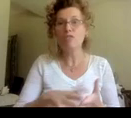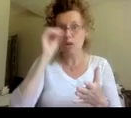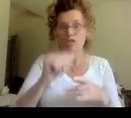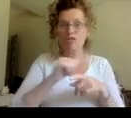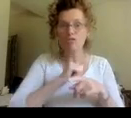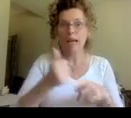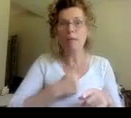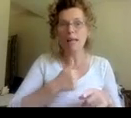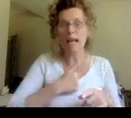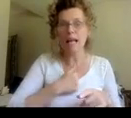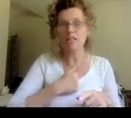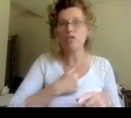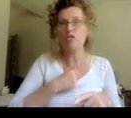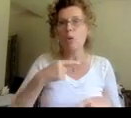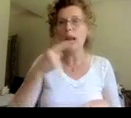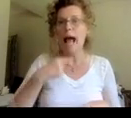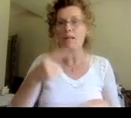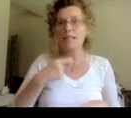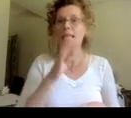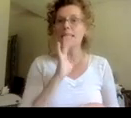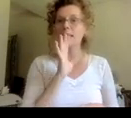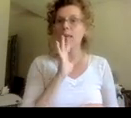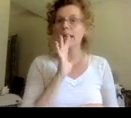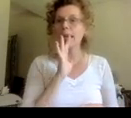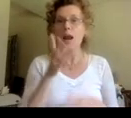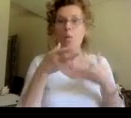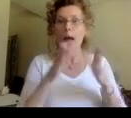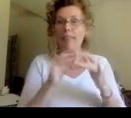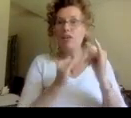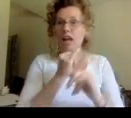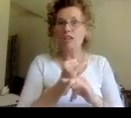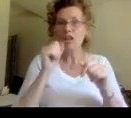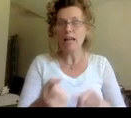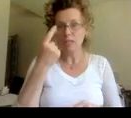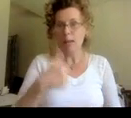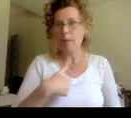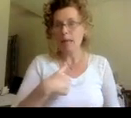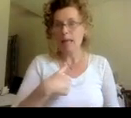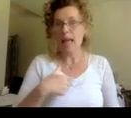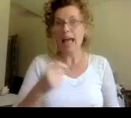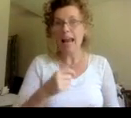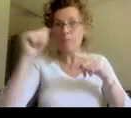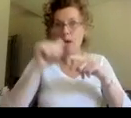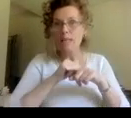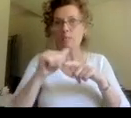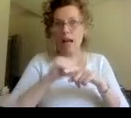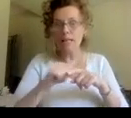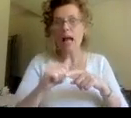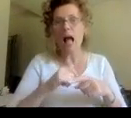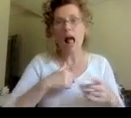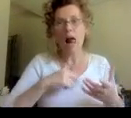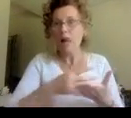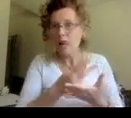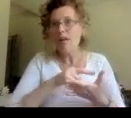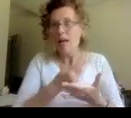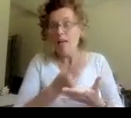to enunciate and to pronounce and speak in a way that the international audience can understand me. And I had to practice, and I kept fumbling, and it was so